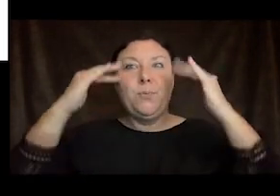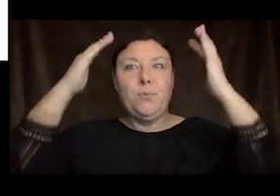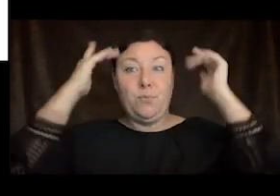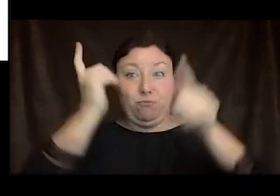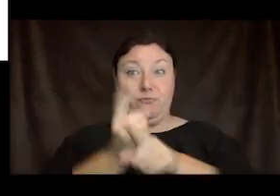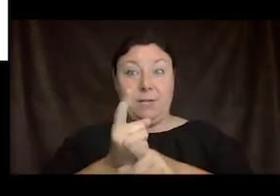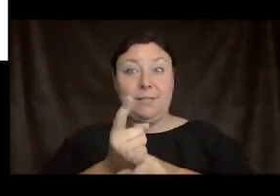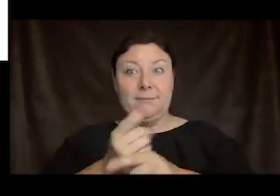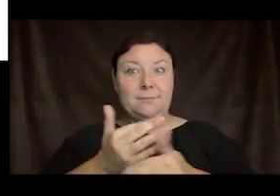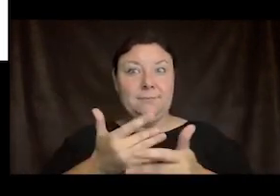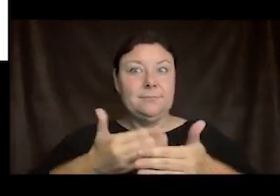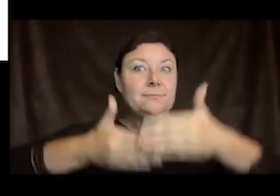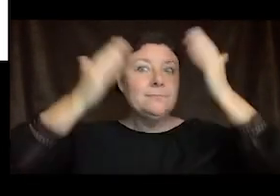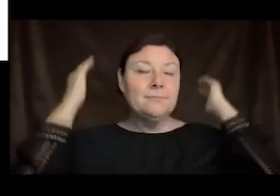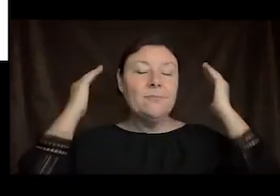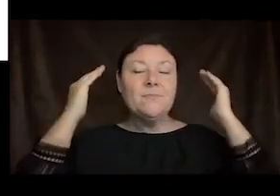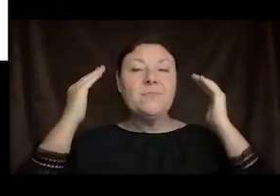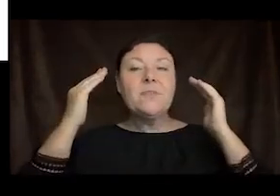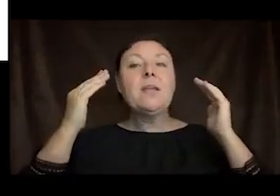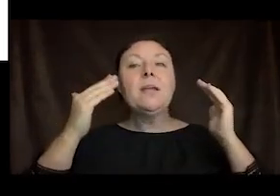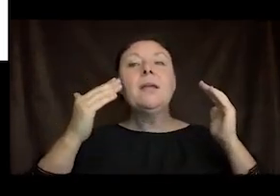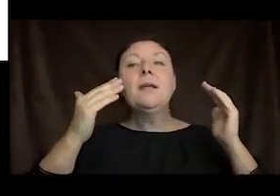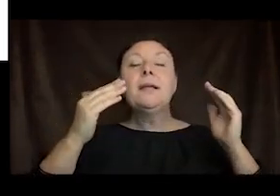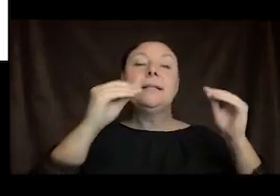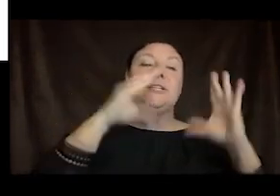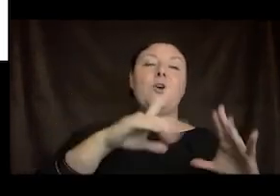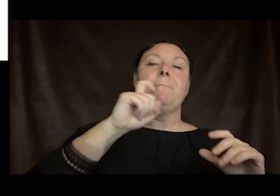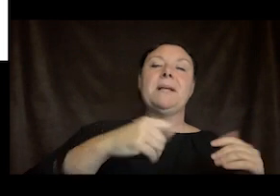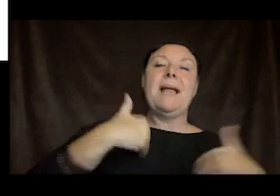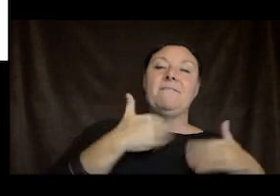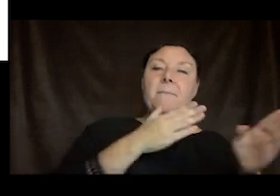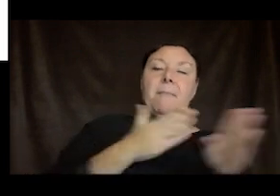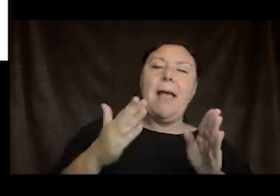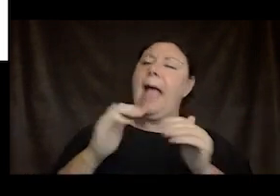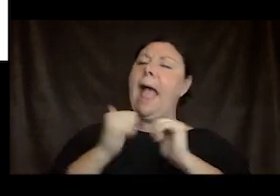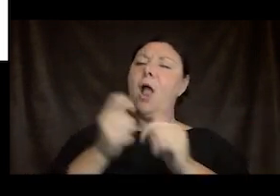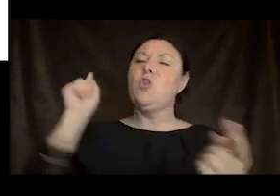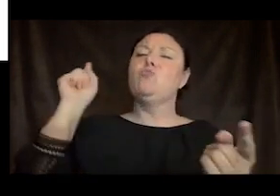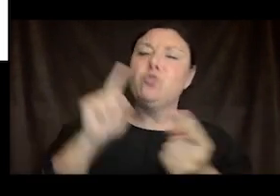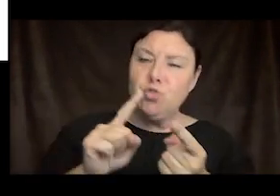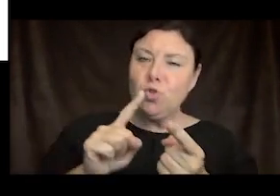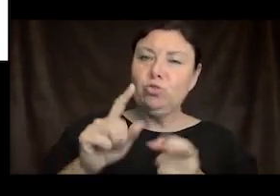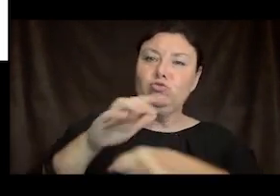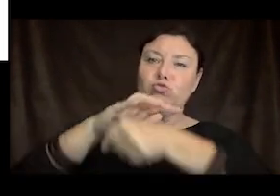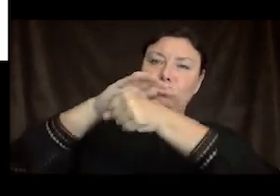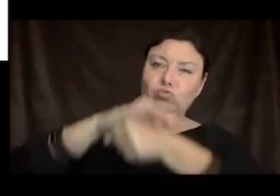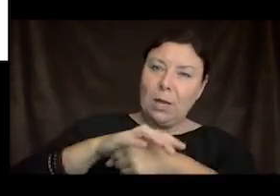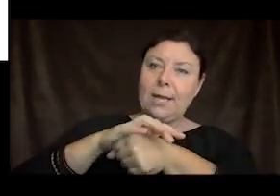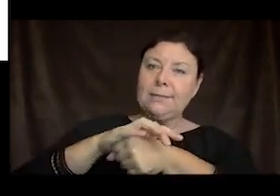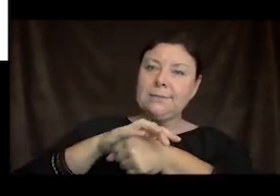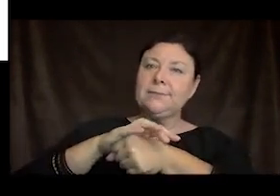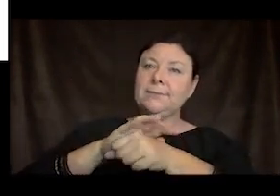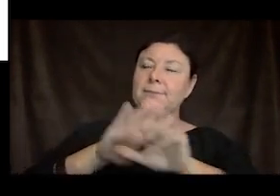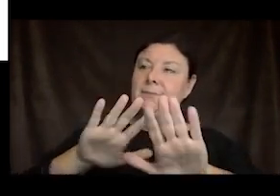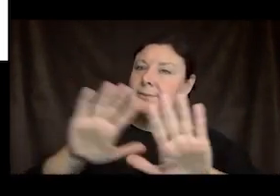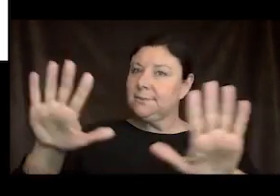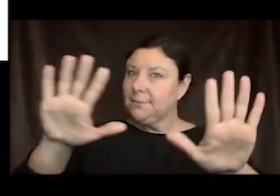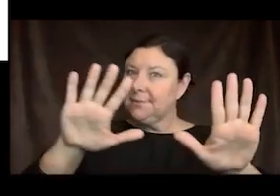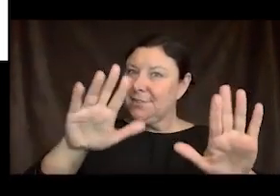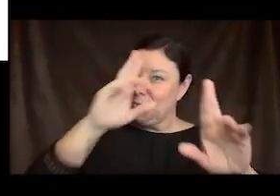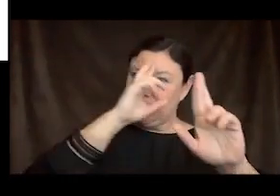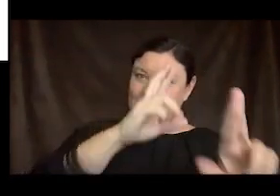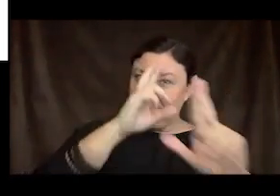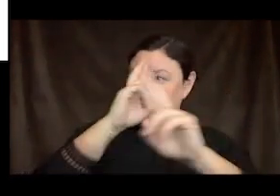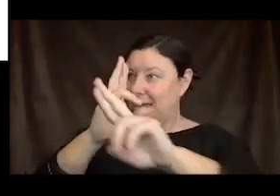high. Having a plan for how you are going to reduce this stress while everyone remains respectful in